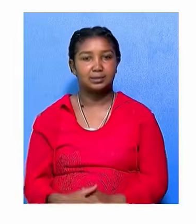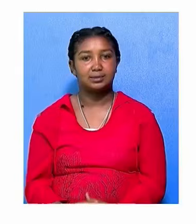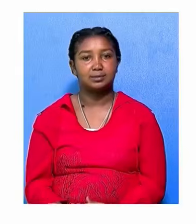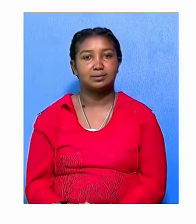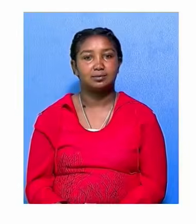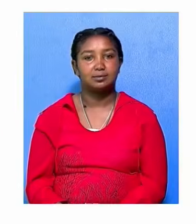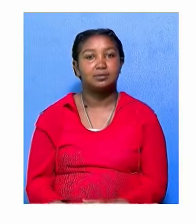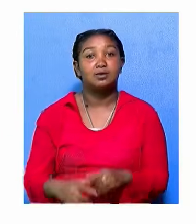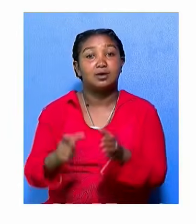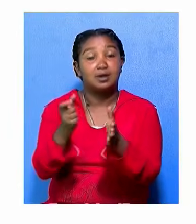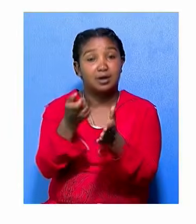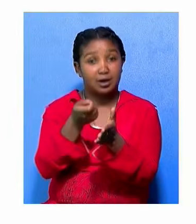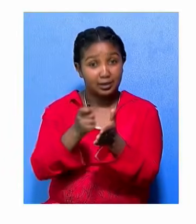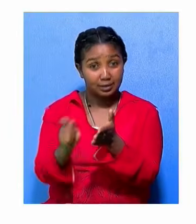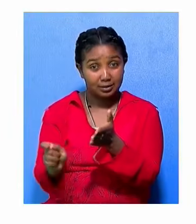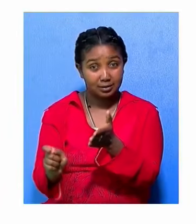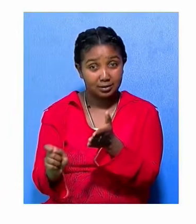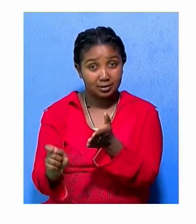Write